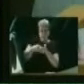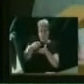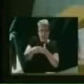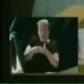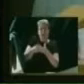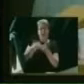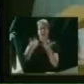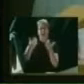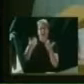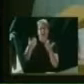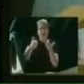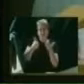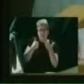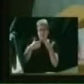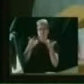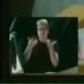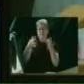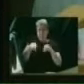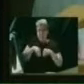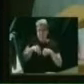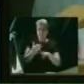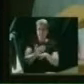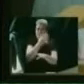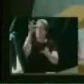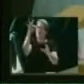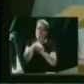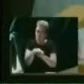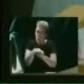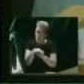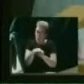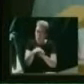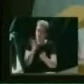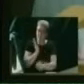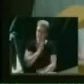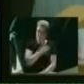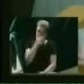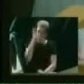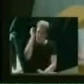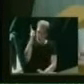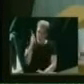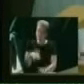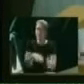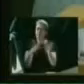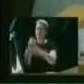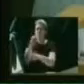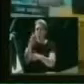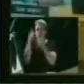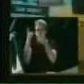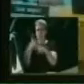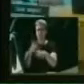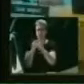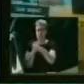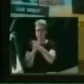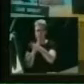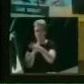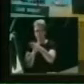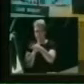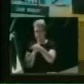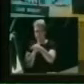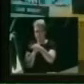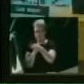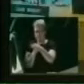before it was even voted on by the Board of Education. Mr. Lodrick. Yes.